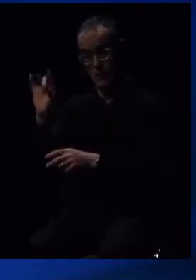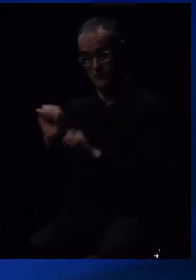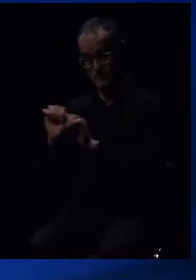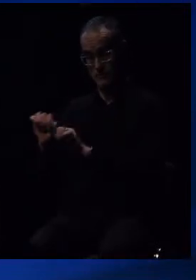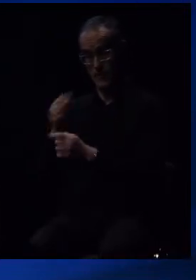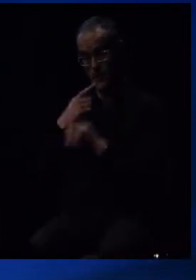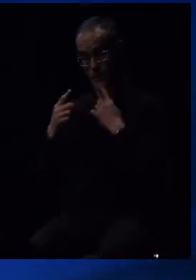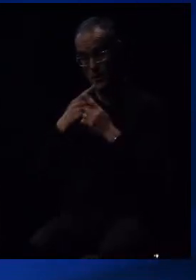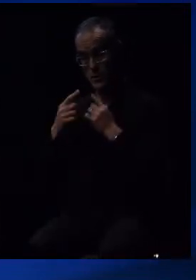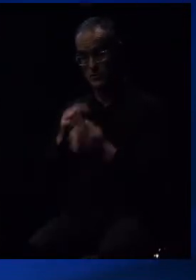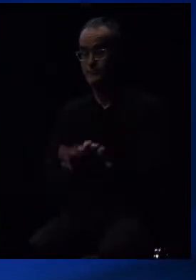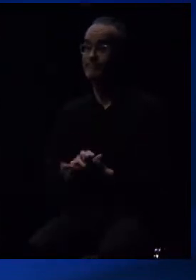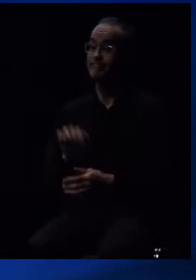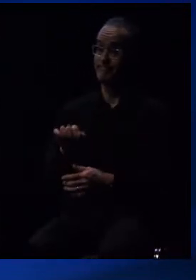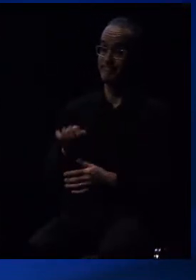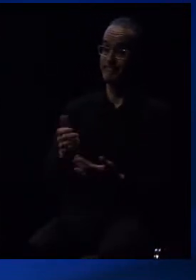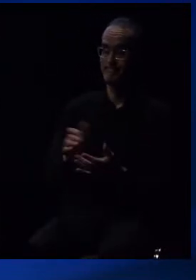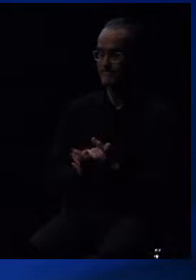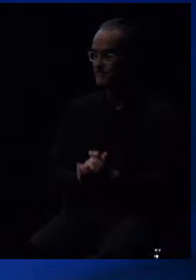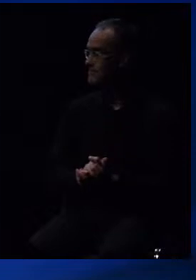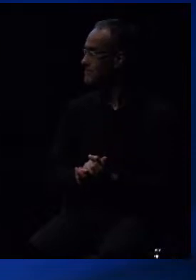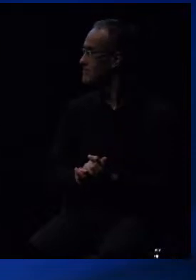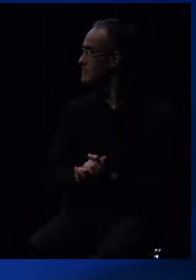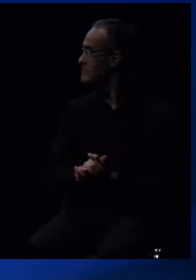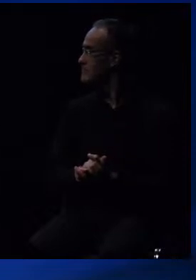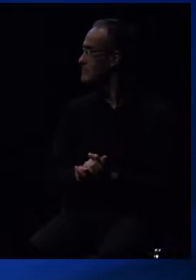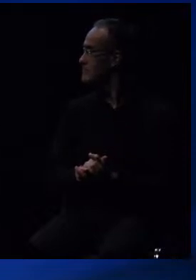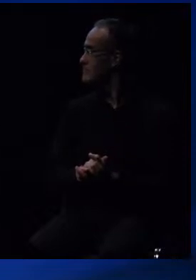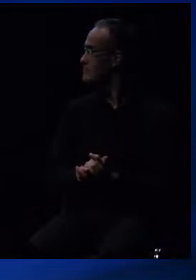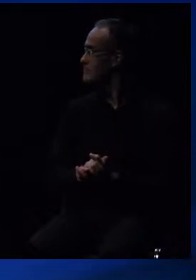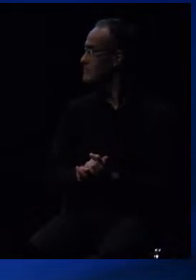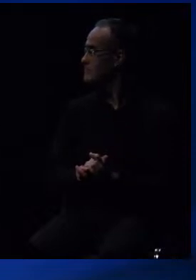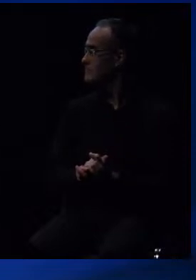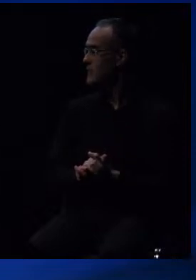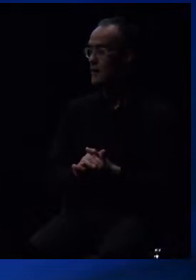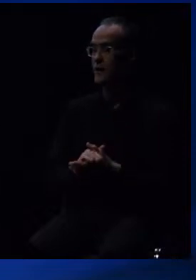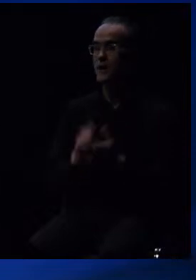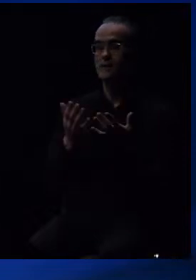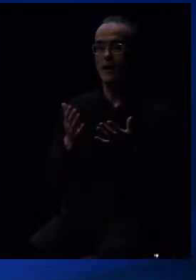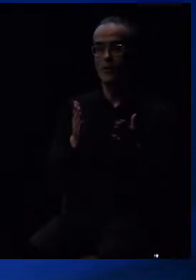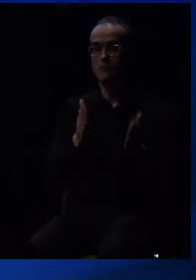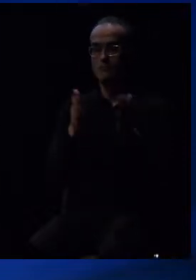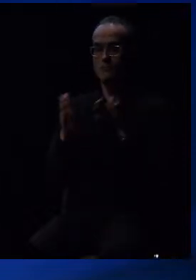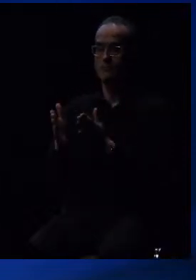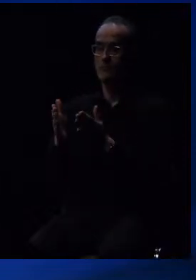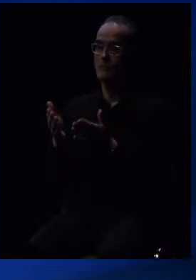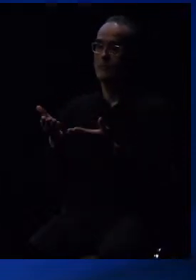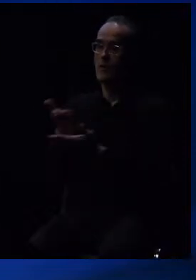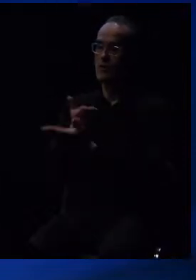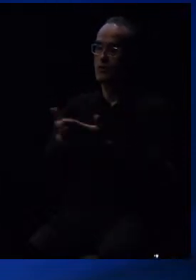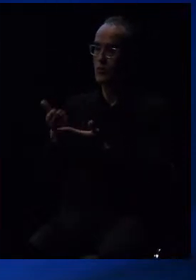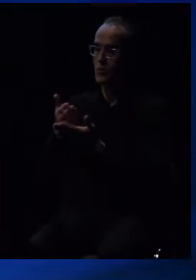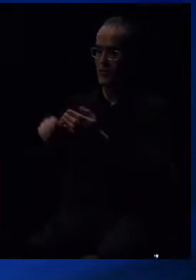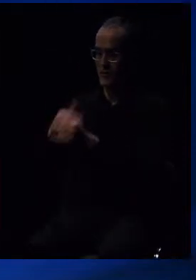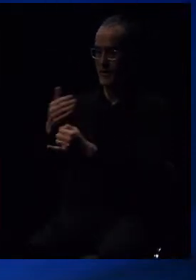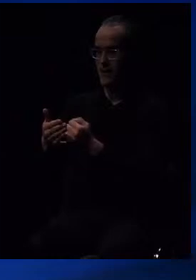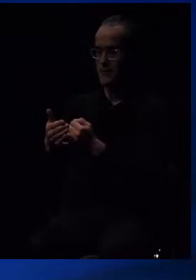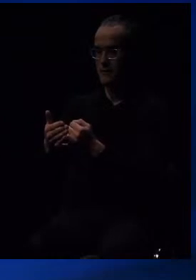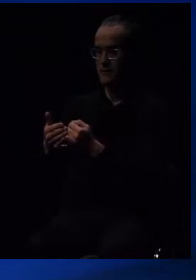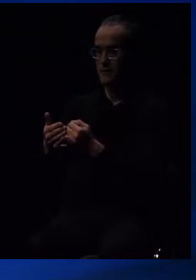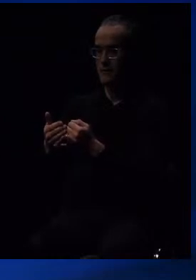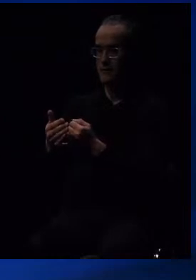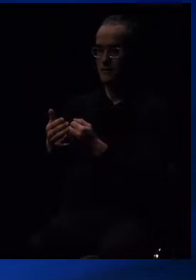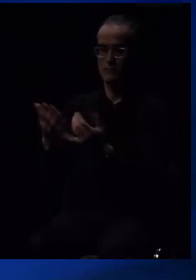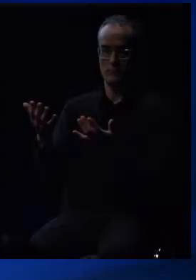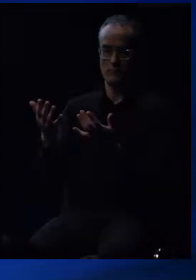great. So we're gonna pass now on. We're gonna talk about the end. We don't have the trailer, so I'm just gonna